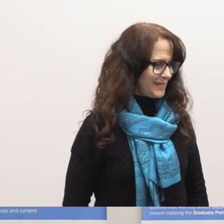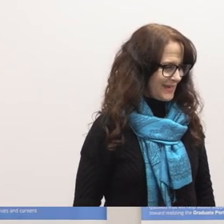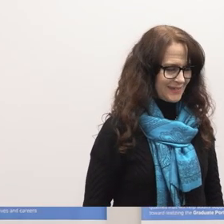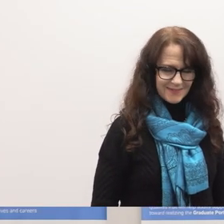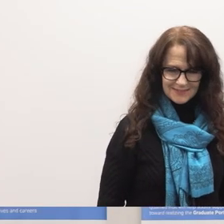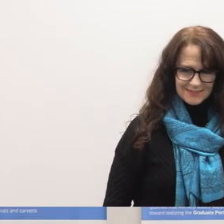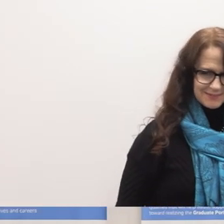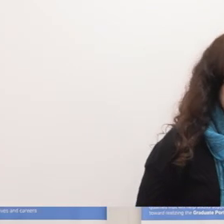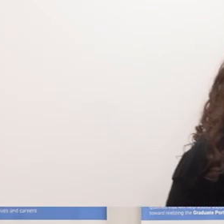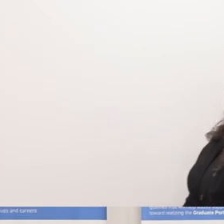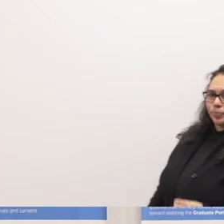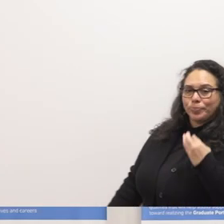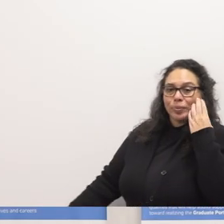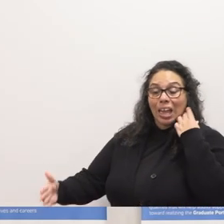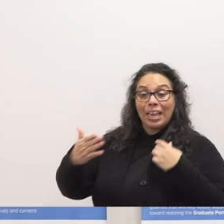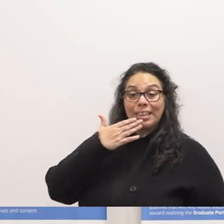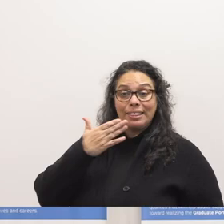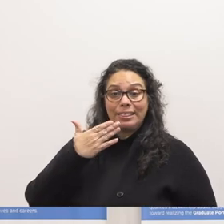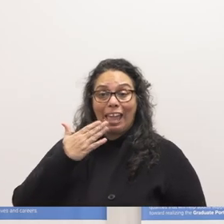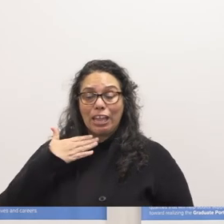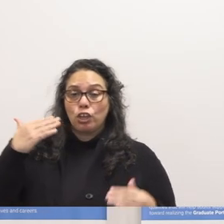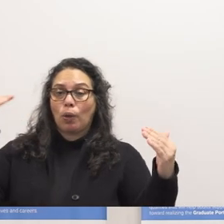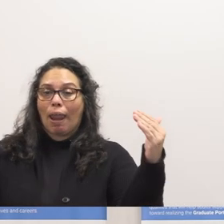Thank you. Next, we have Pamela.